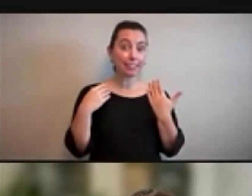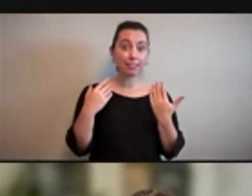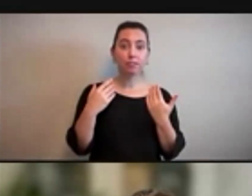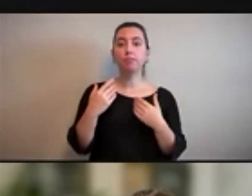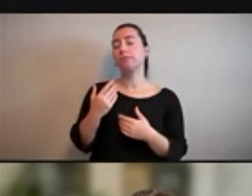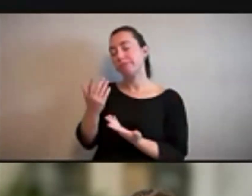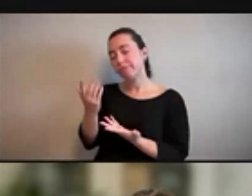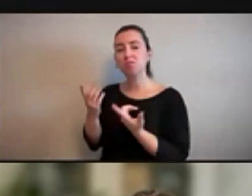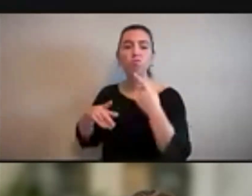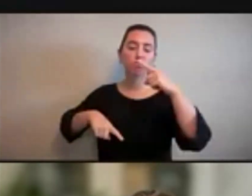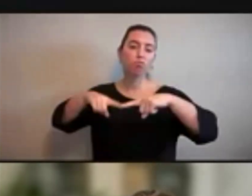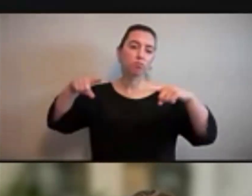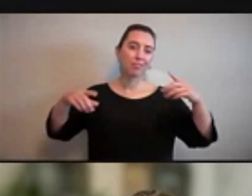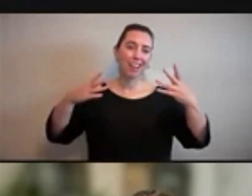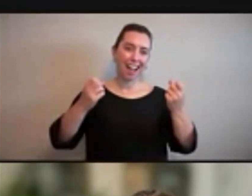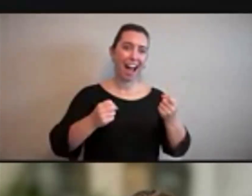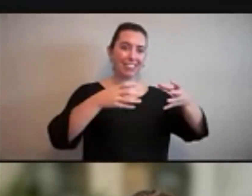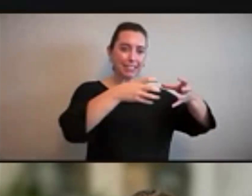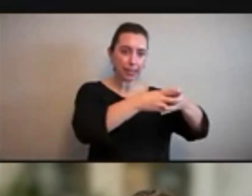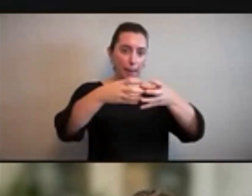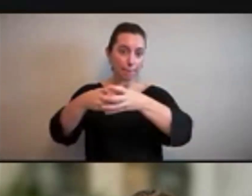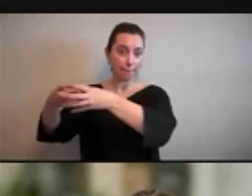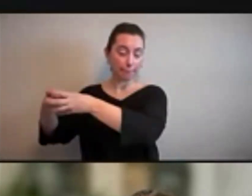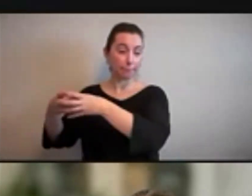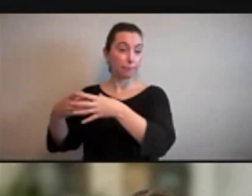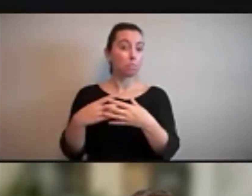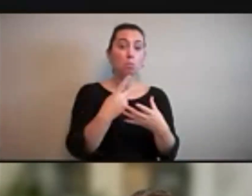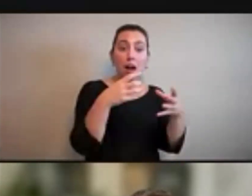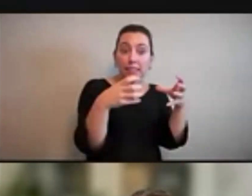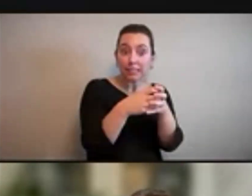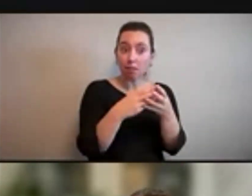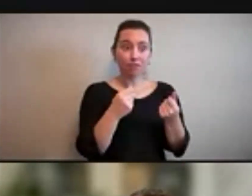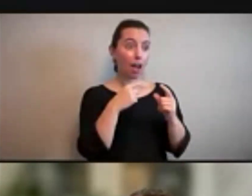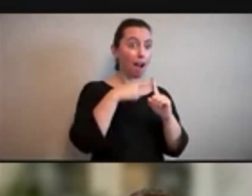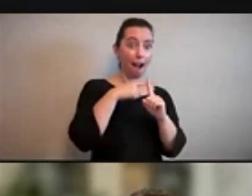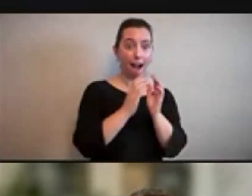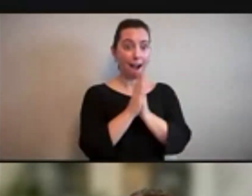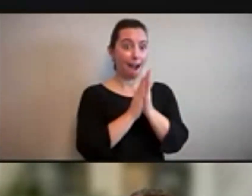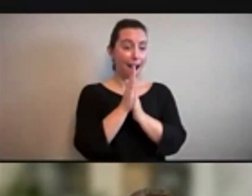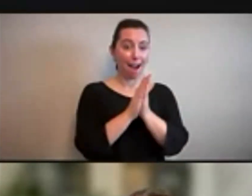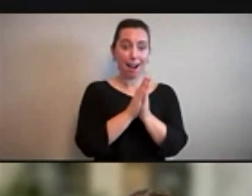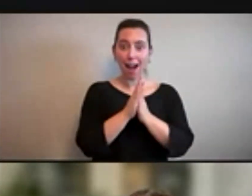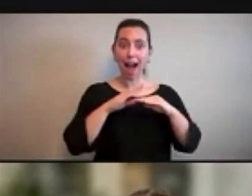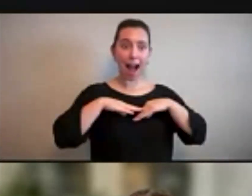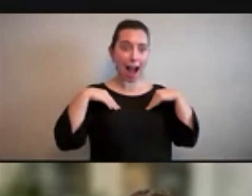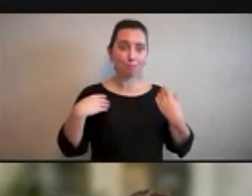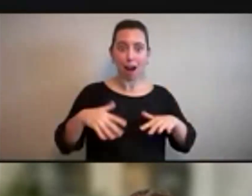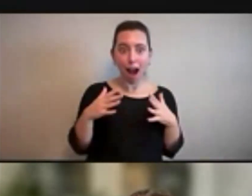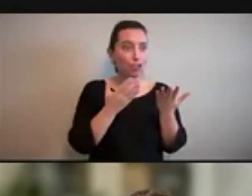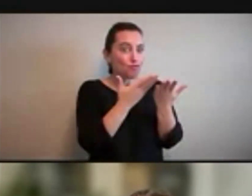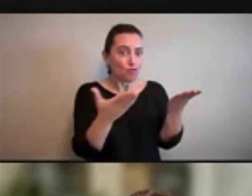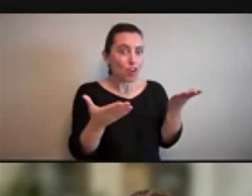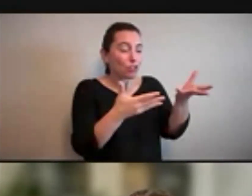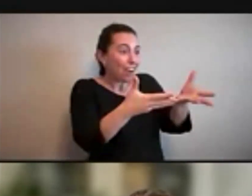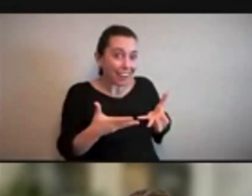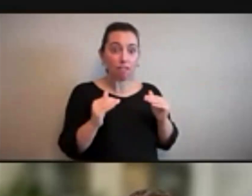different teams. Some came to it with a very positive approach. They were really happy to have the resource available